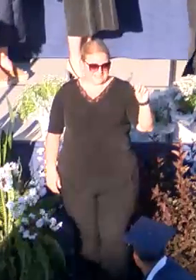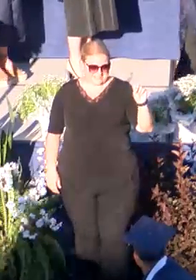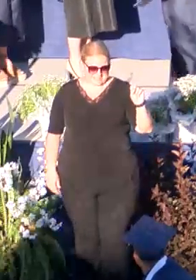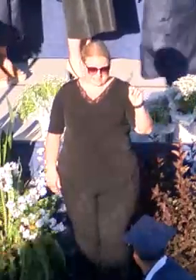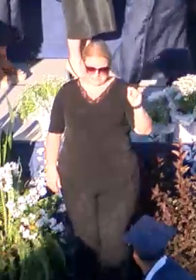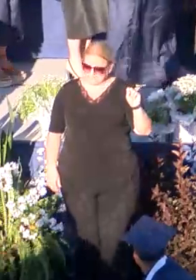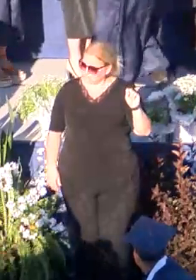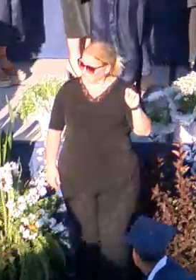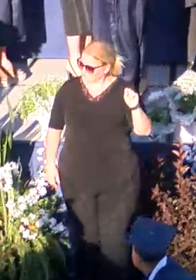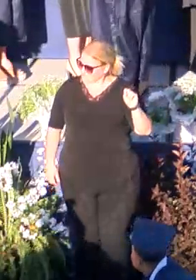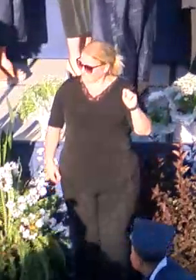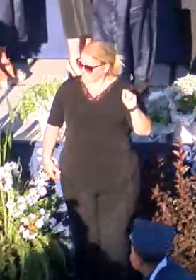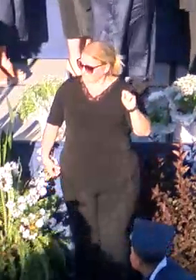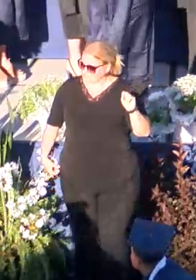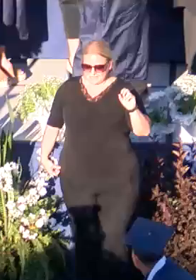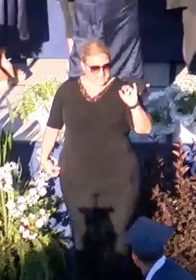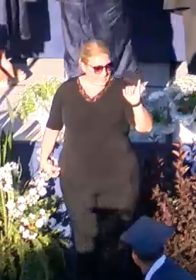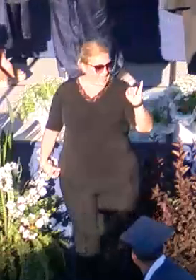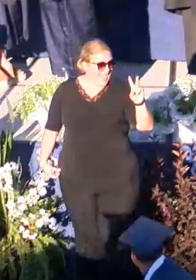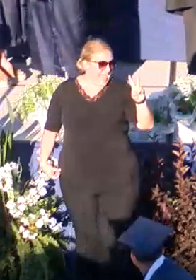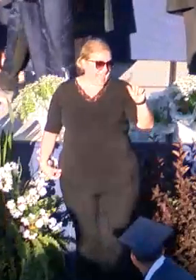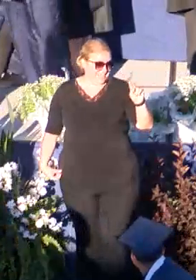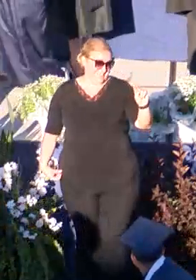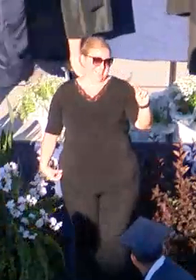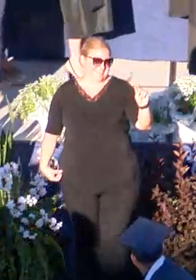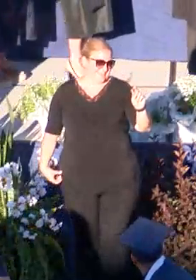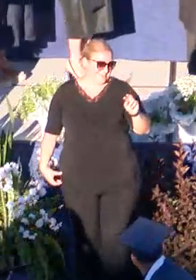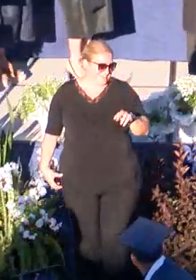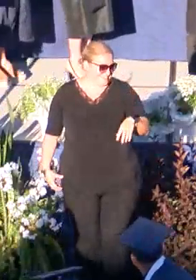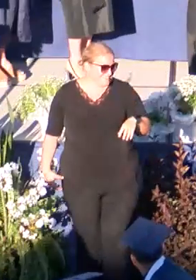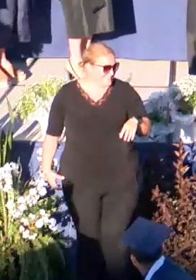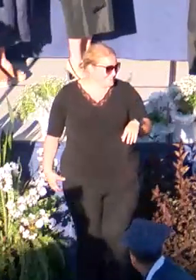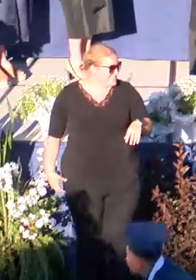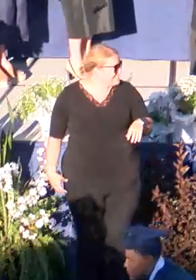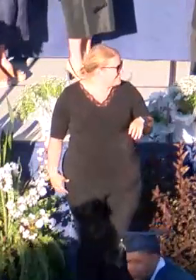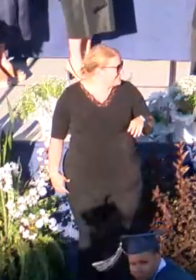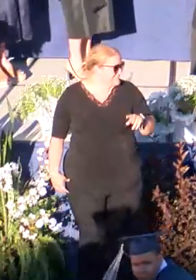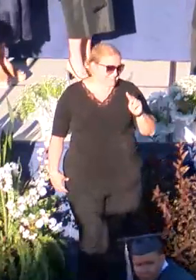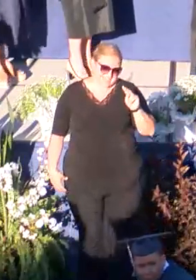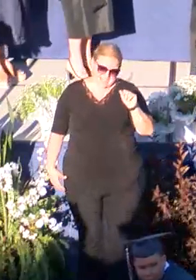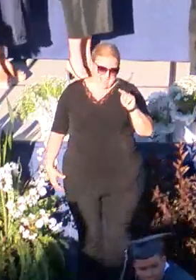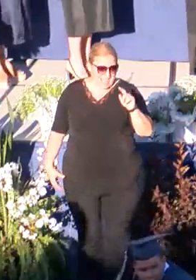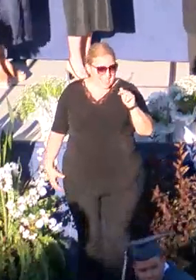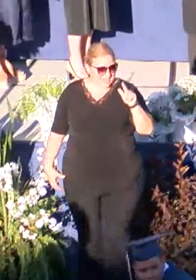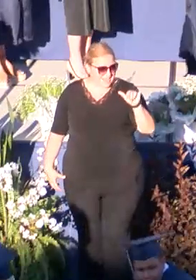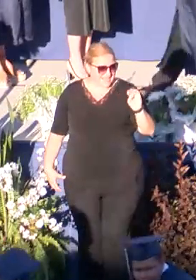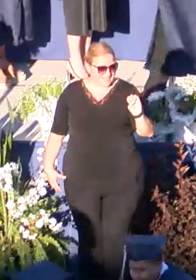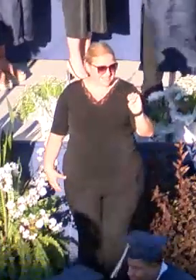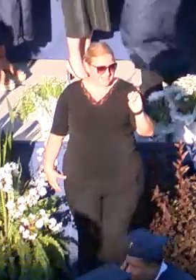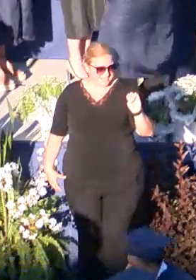Windsor. Ivan Reyes. Natalie Garcia.